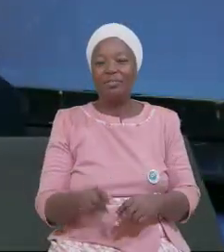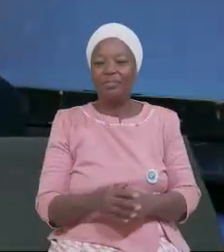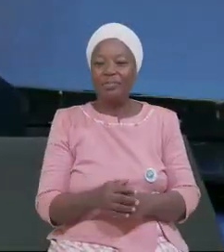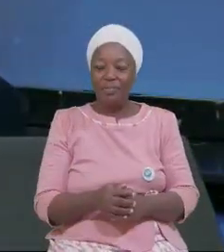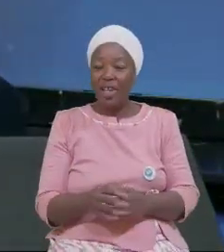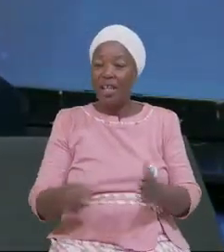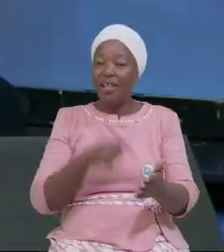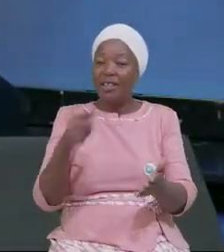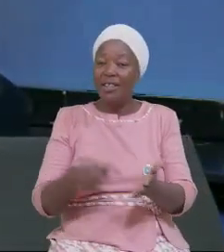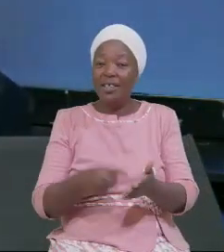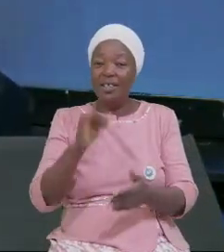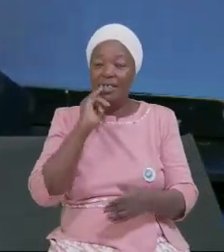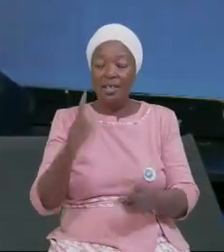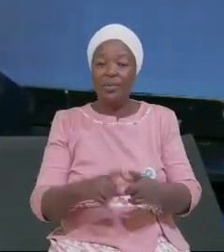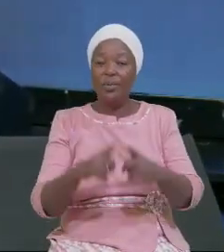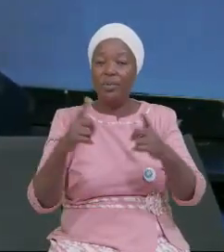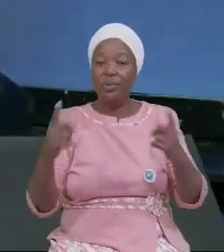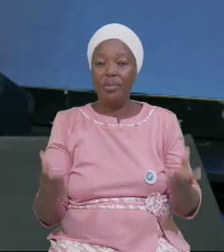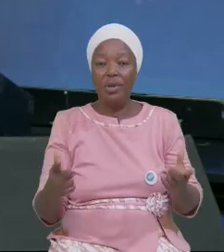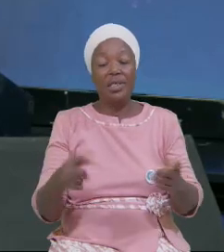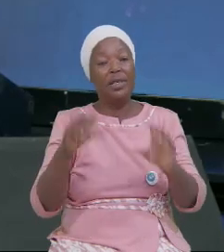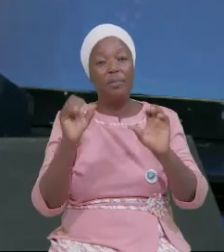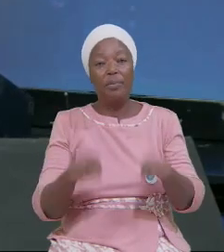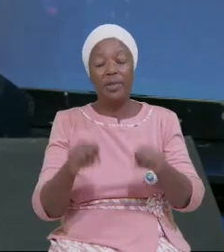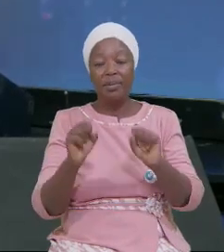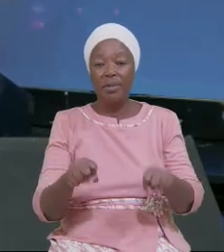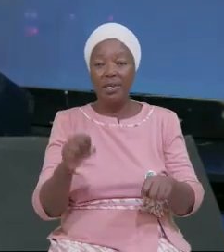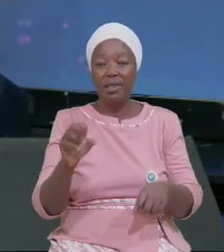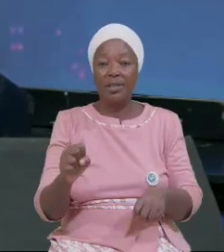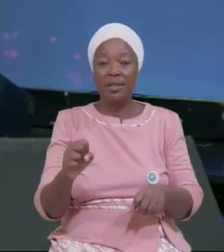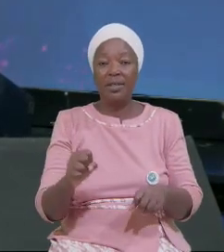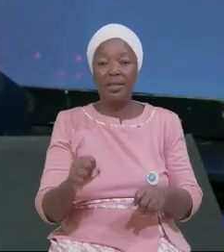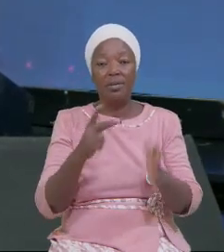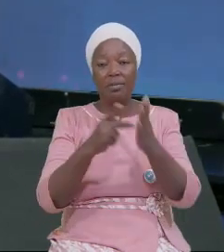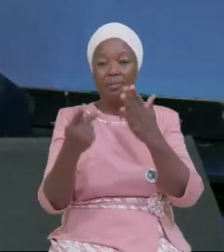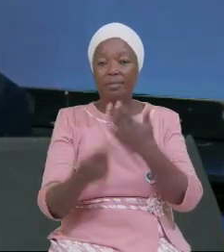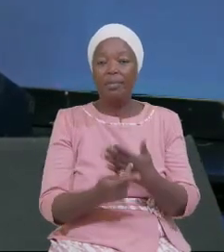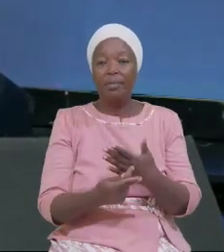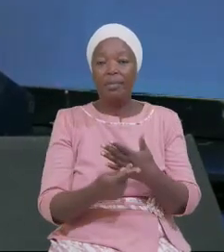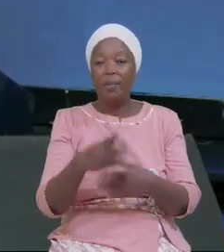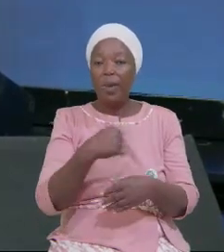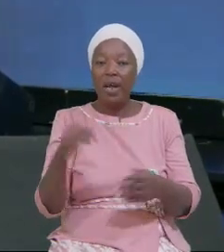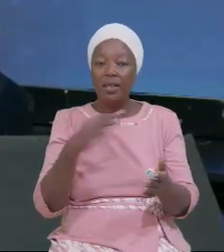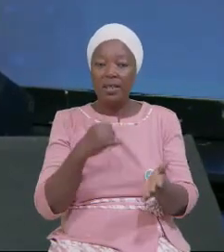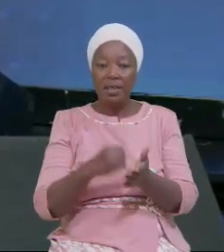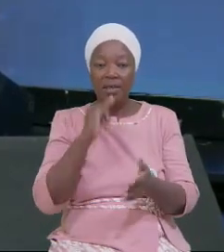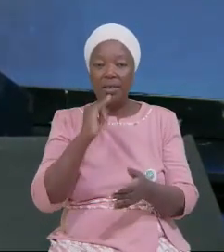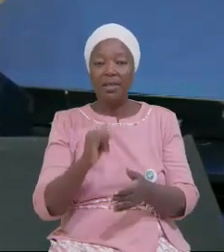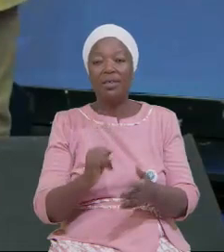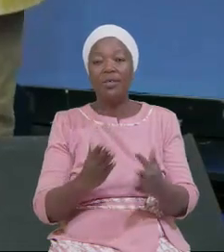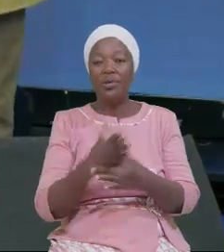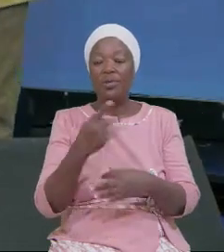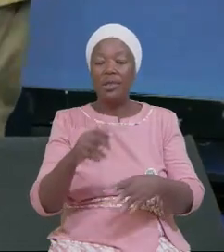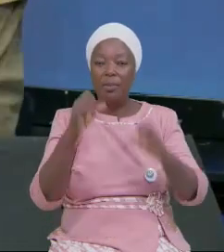is Great Possibilities Crusade. And it is through the power of